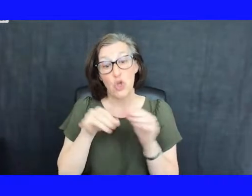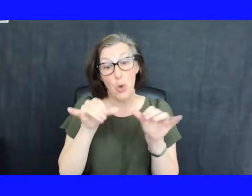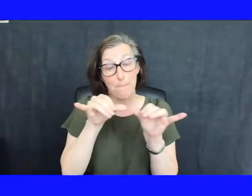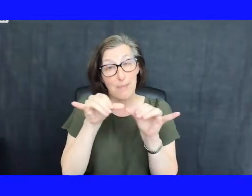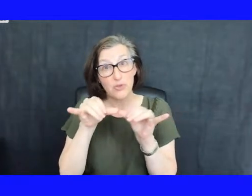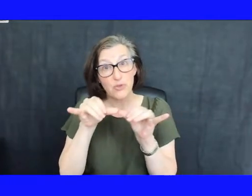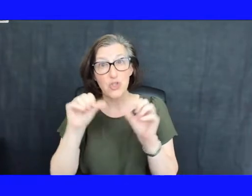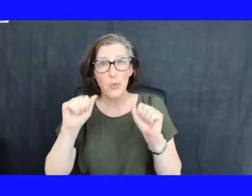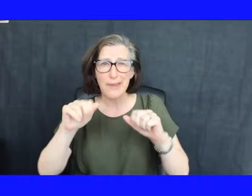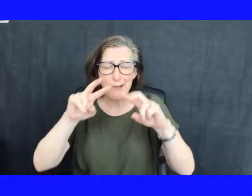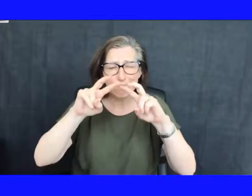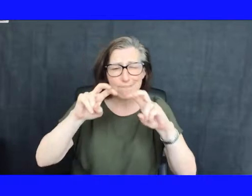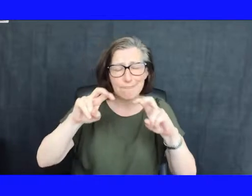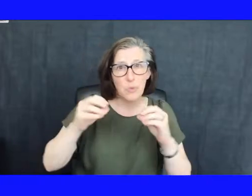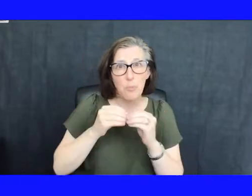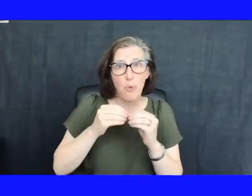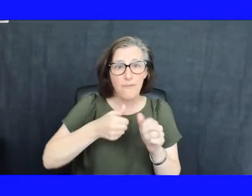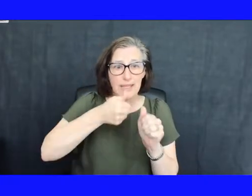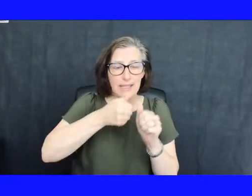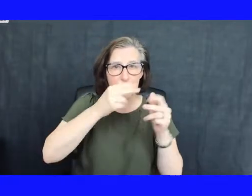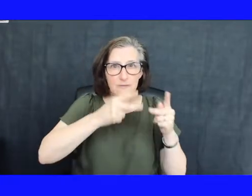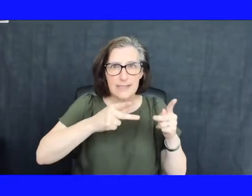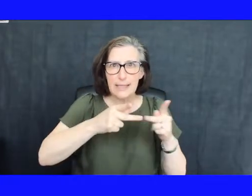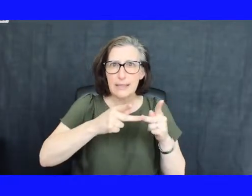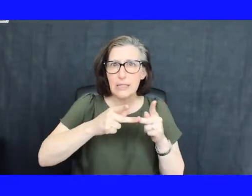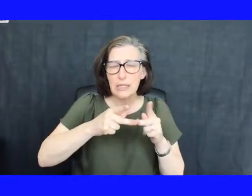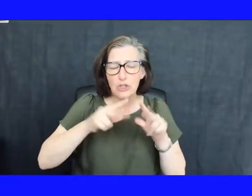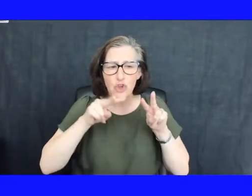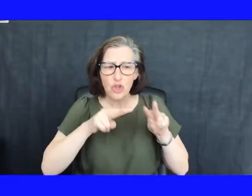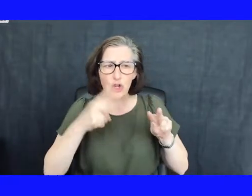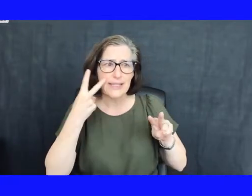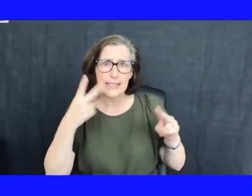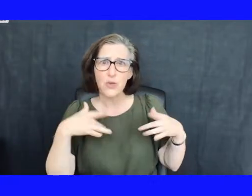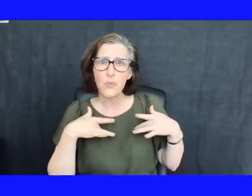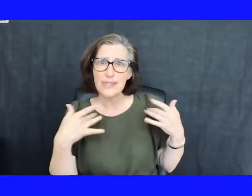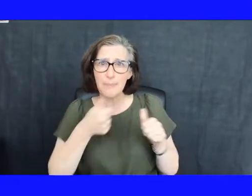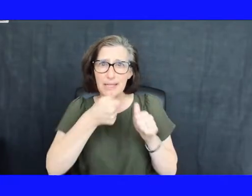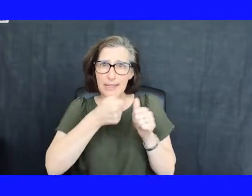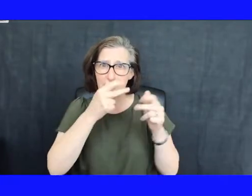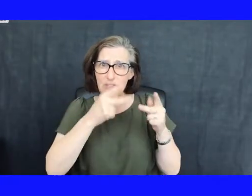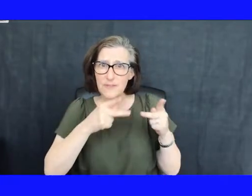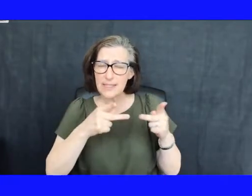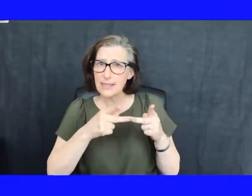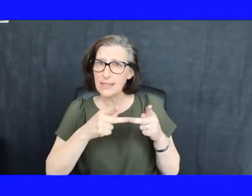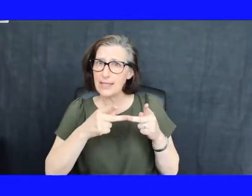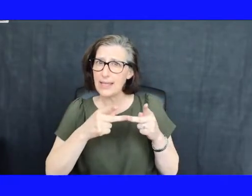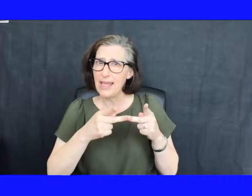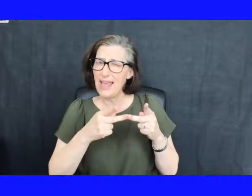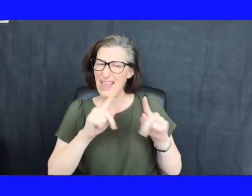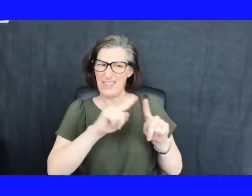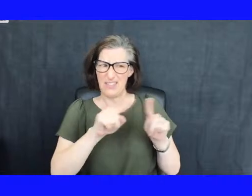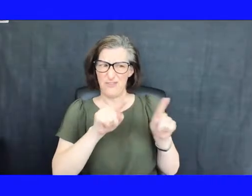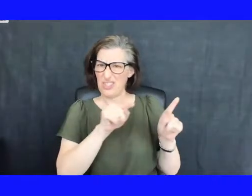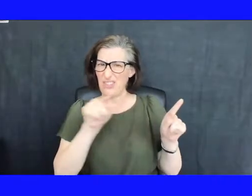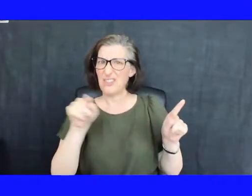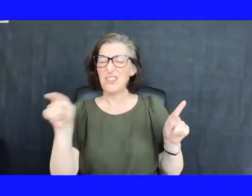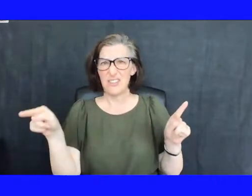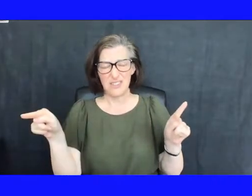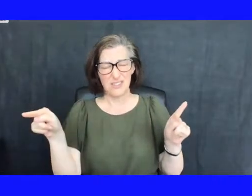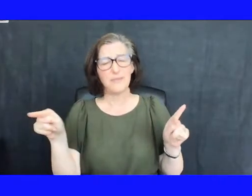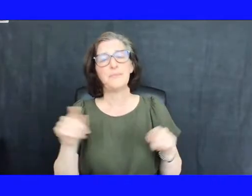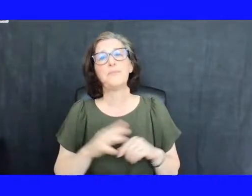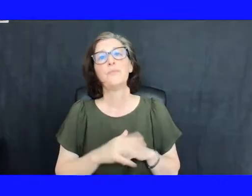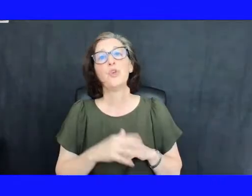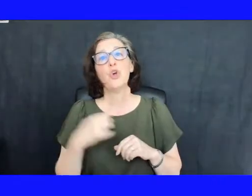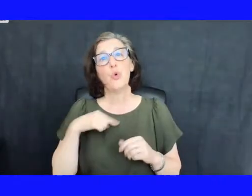redress, an alternative avenue of redress. And we are still recruiting to fill 2 more EEO positions so